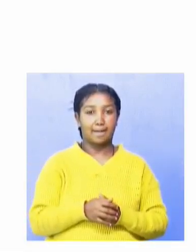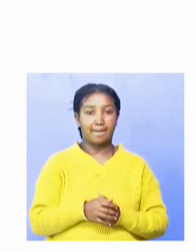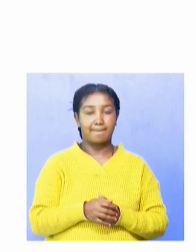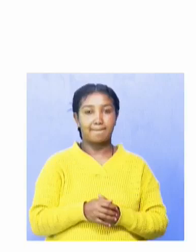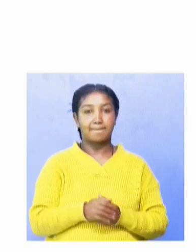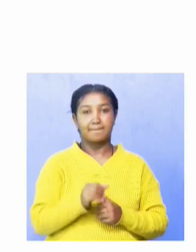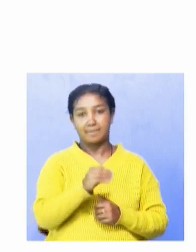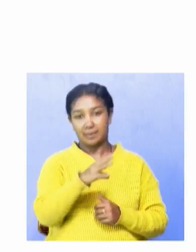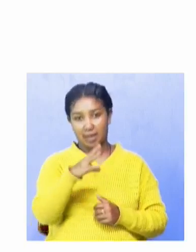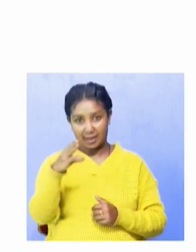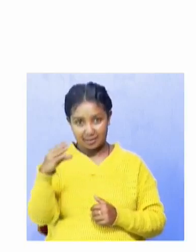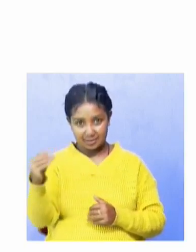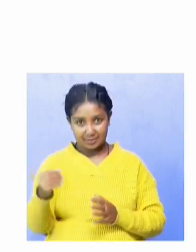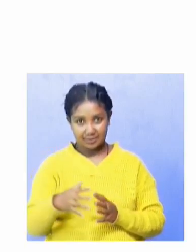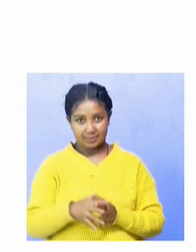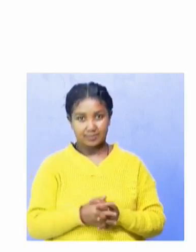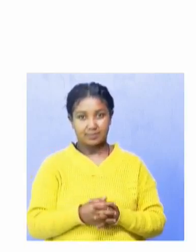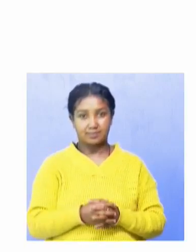and